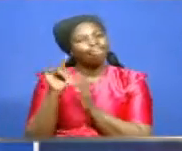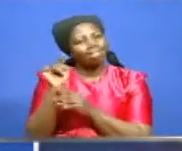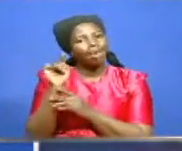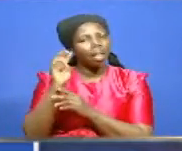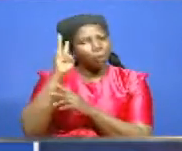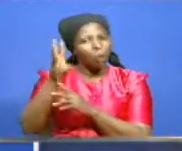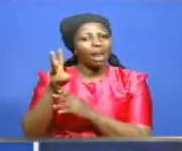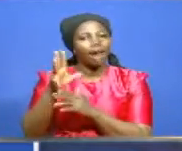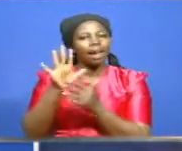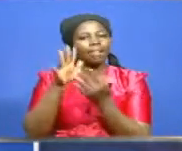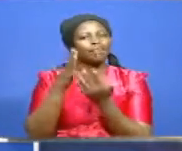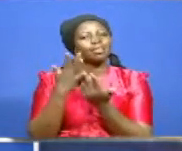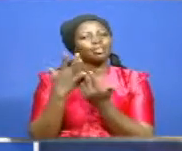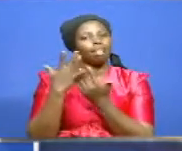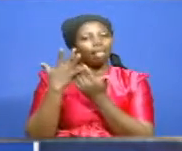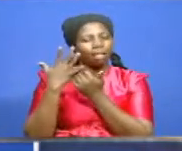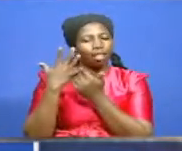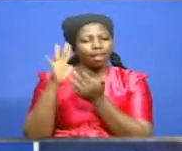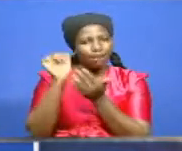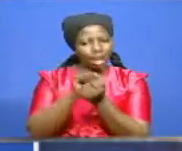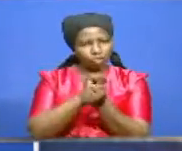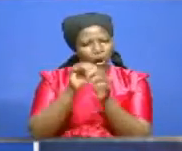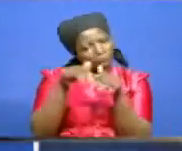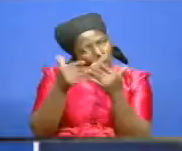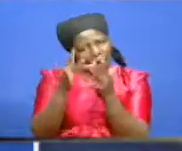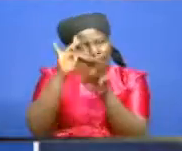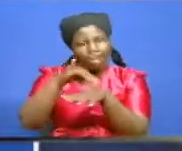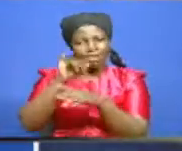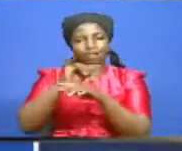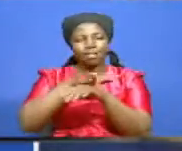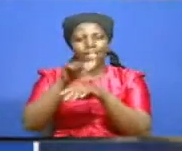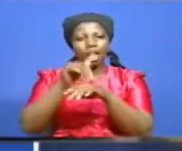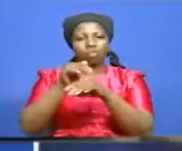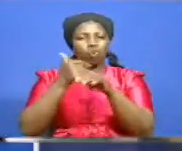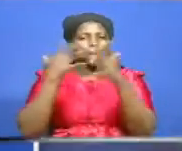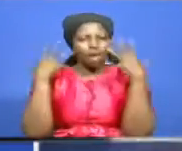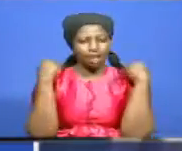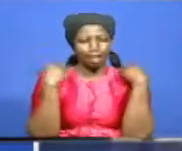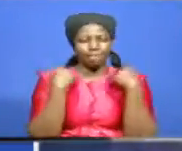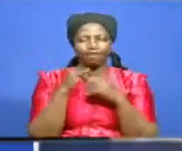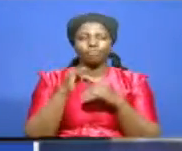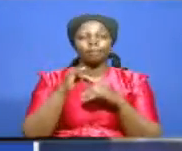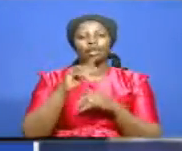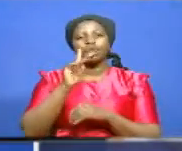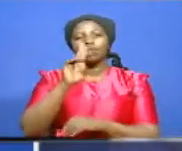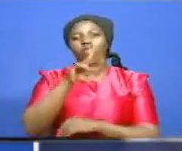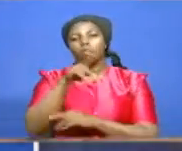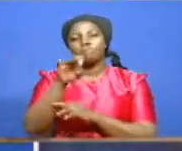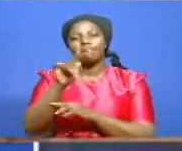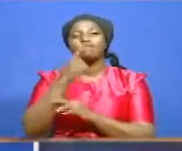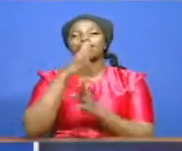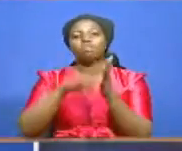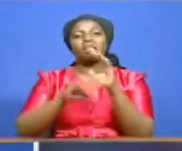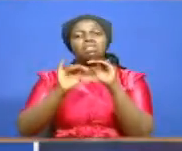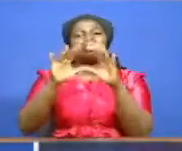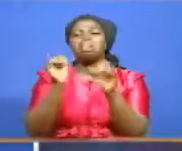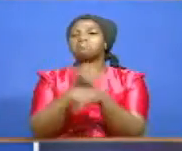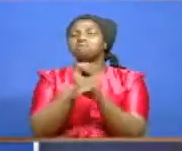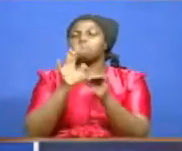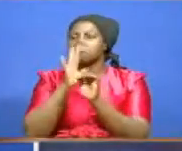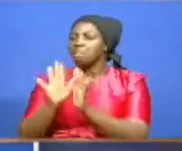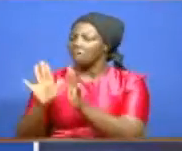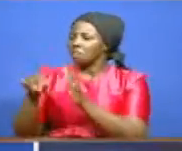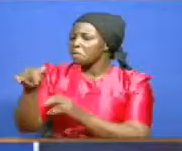jeopardizing this national exercise. Kupet says teachers cannot be left to cater for their mode of